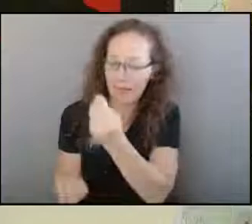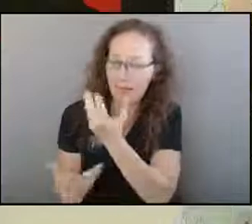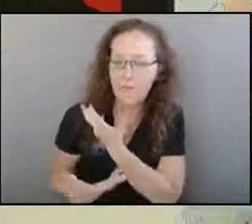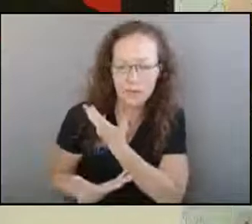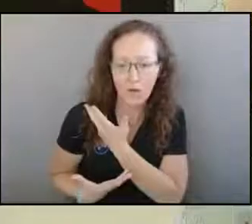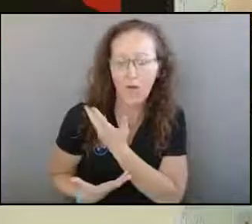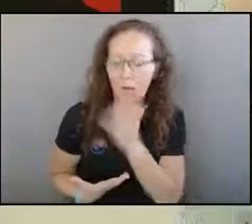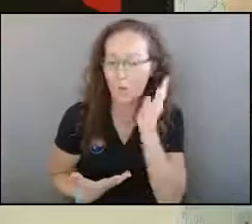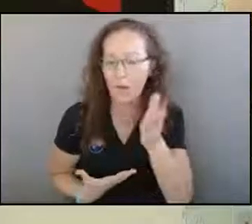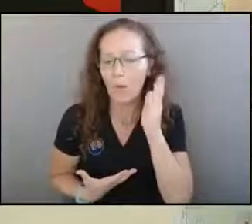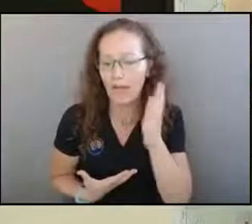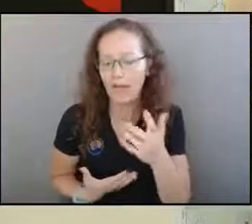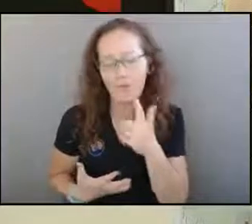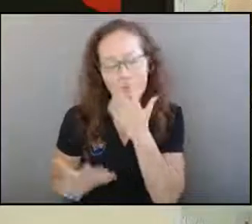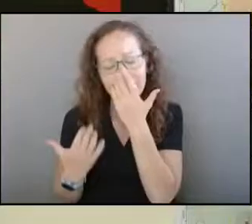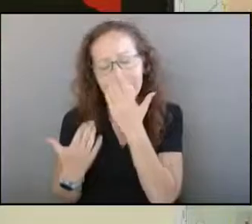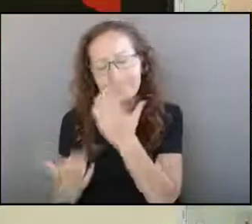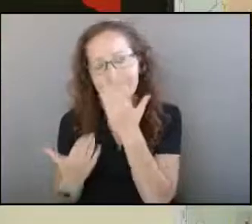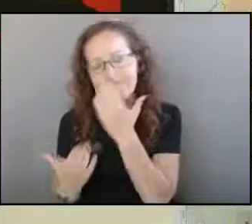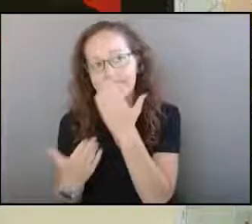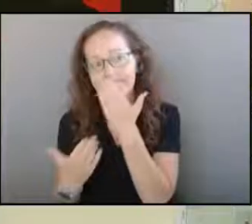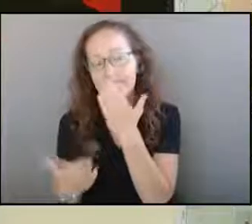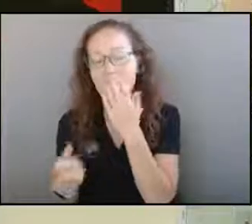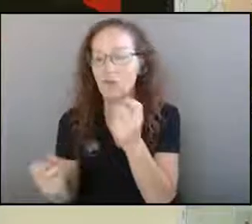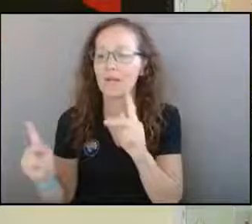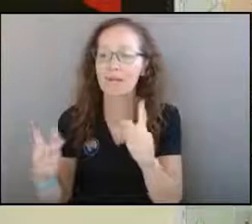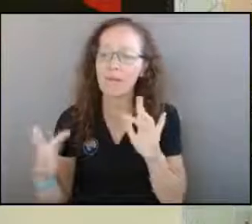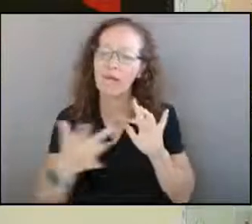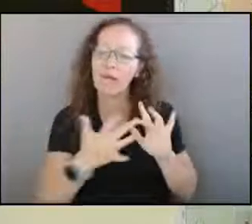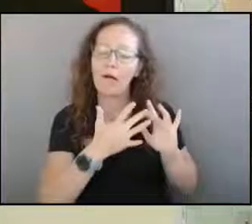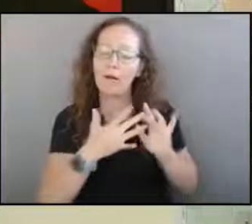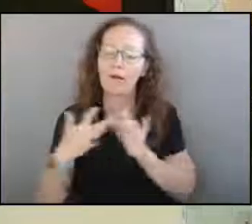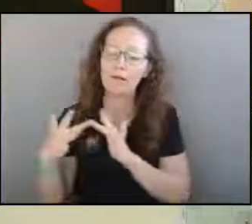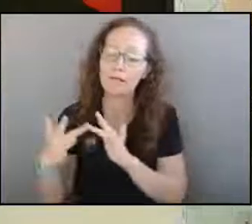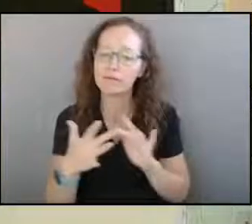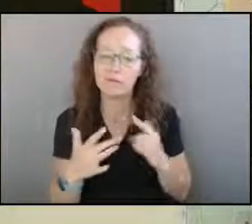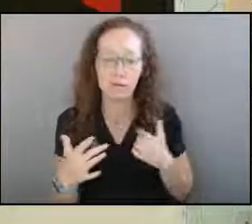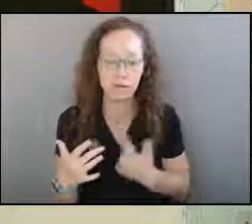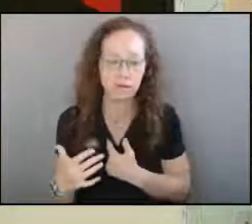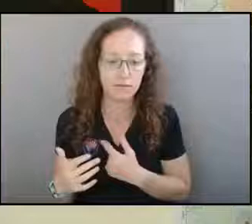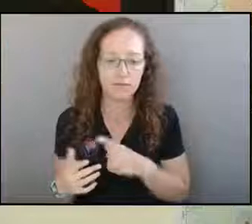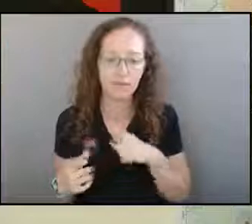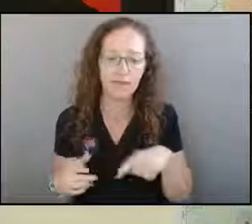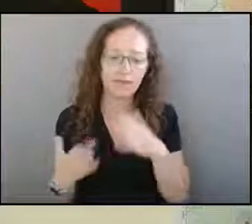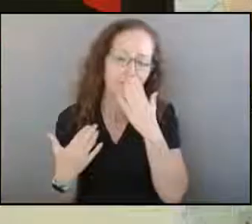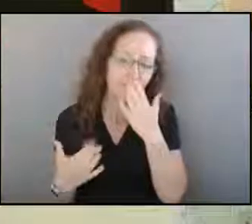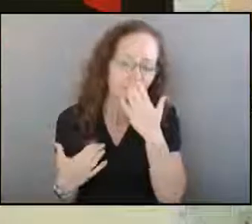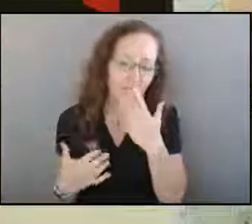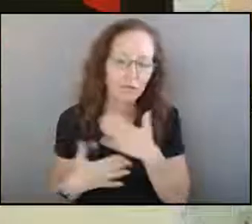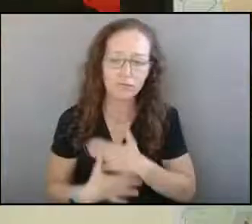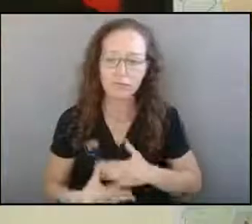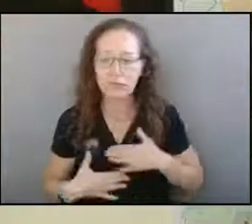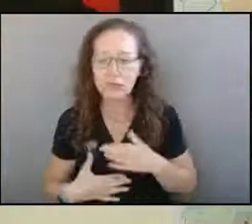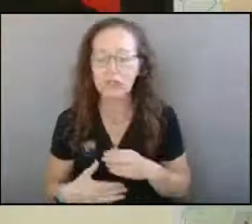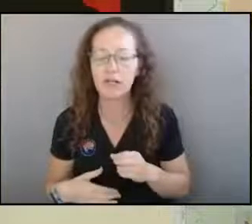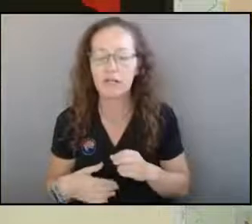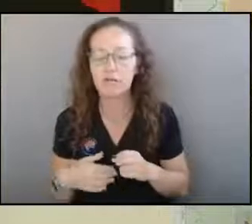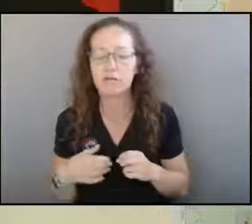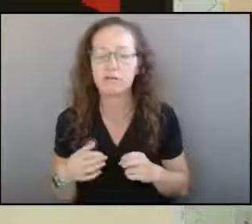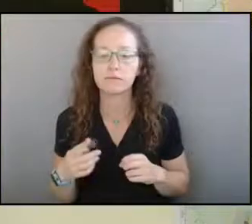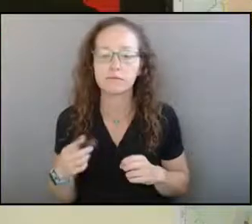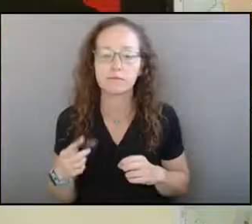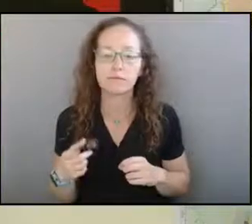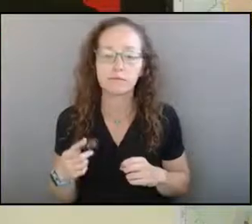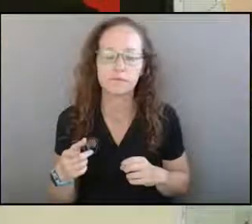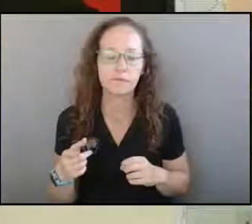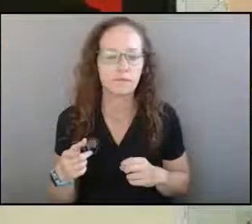been hearing from all these people. They're so grateful and appreciative to the graciousness that they've received from all the places